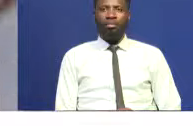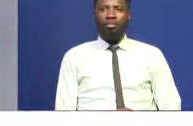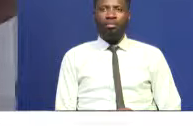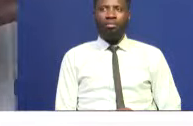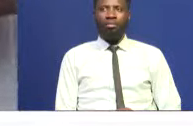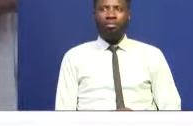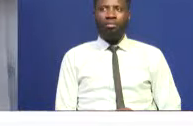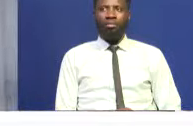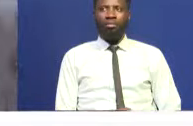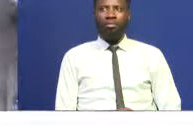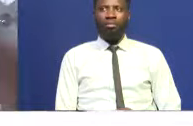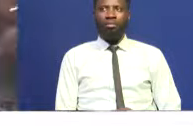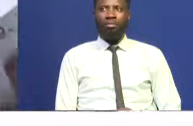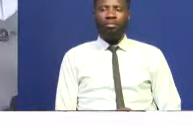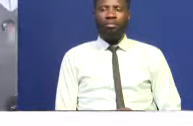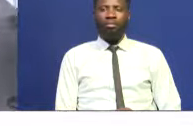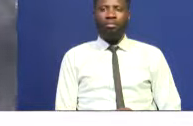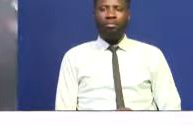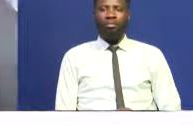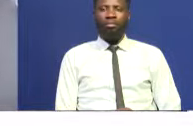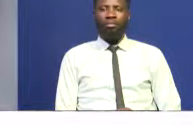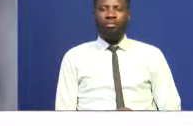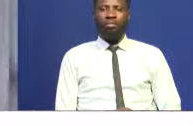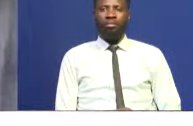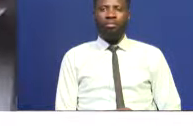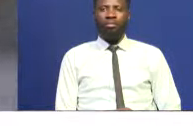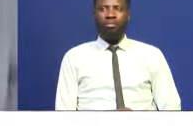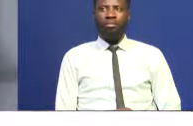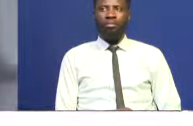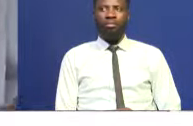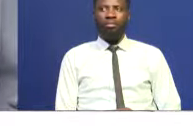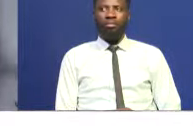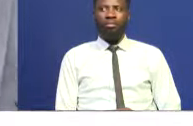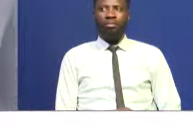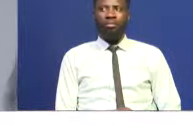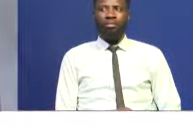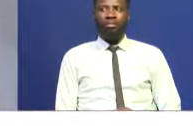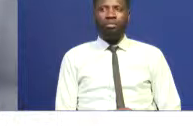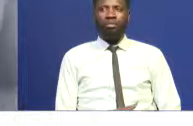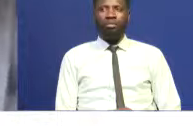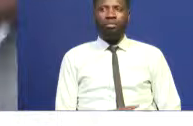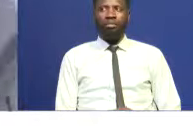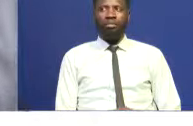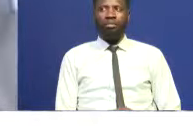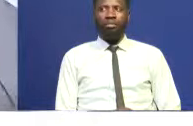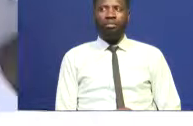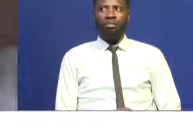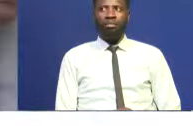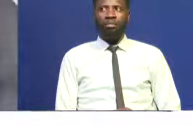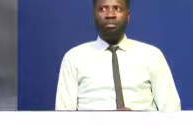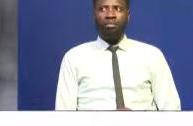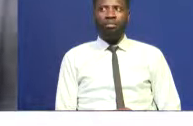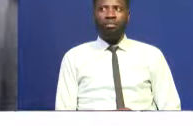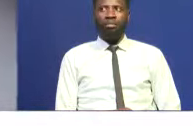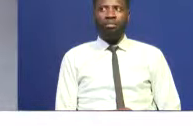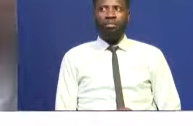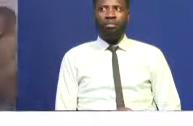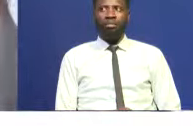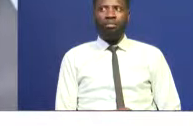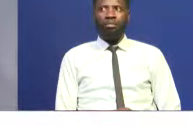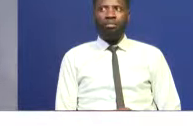simu on subjects za shule na kuconnect. Na mimi